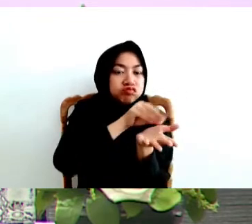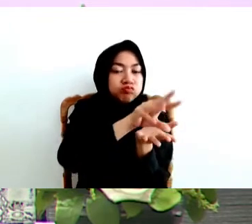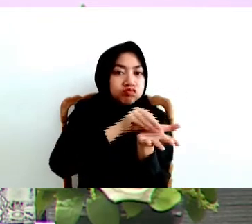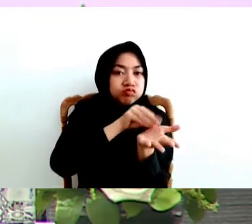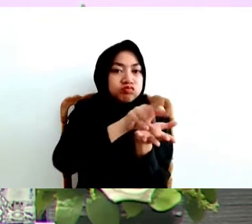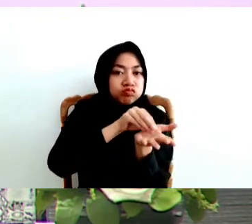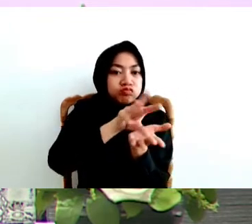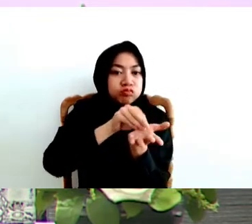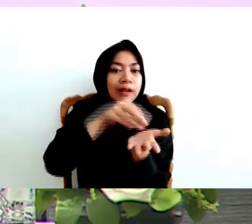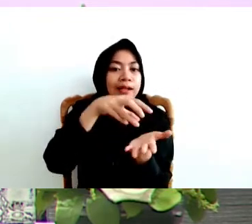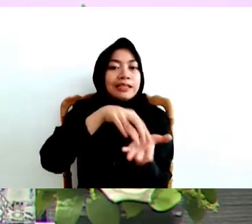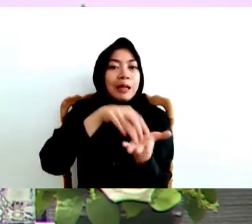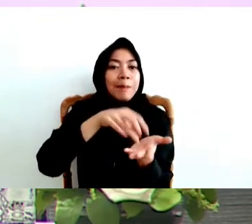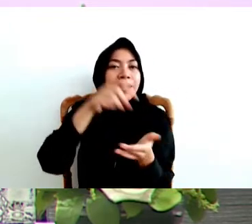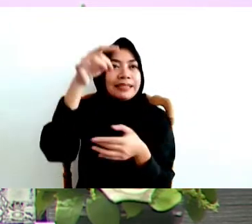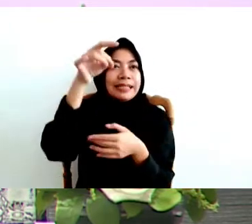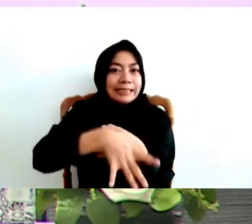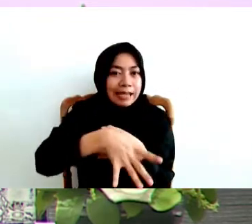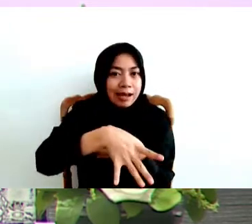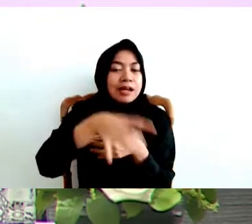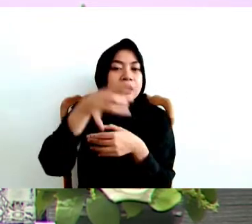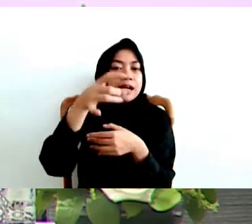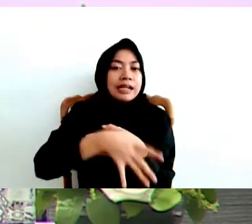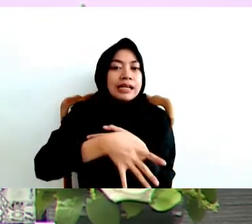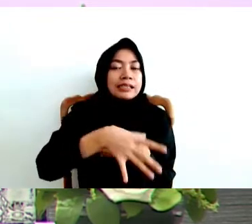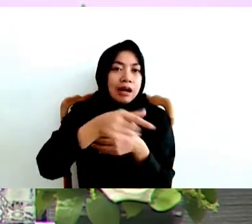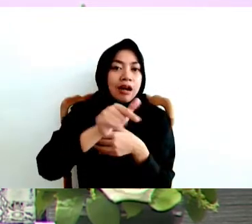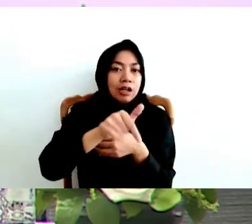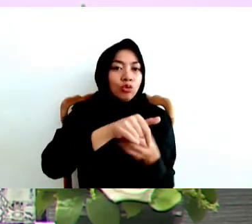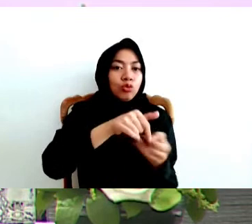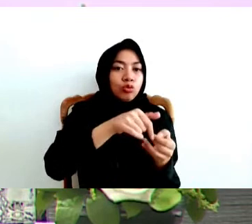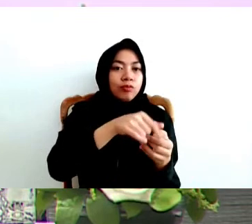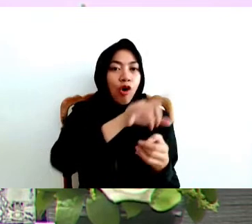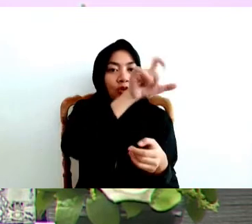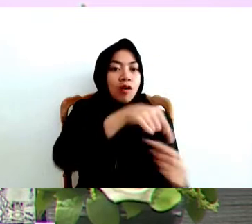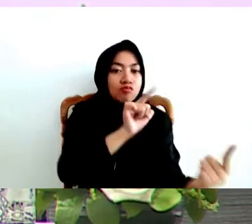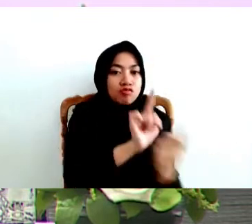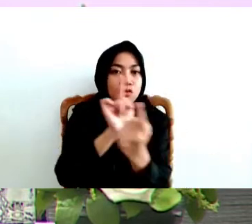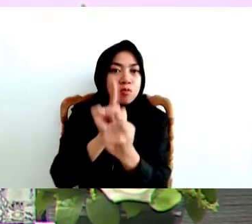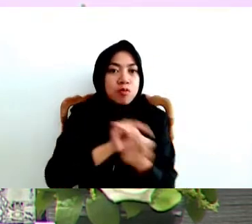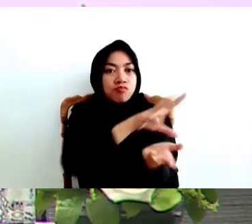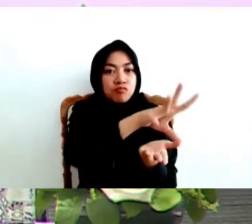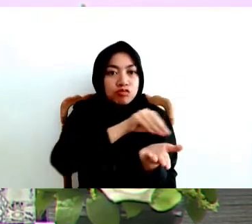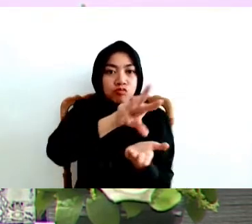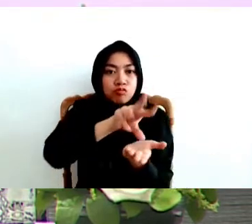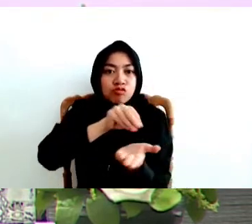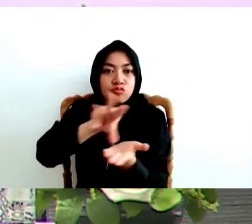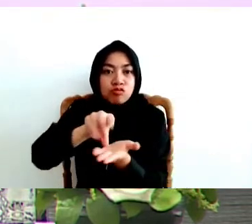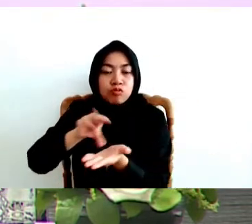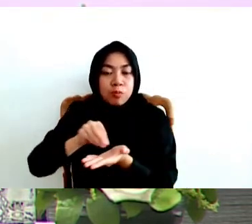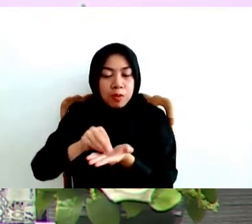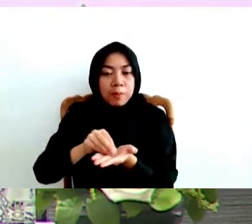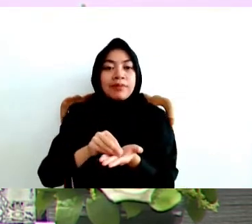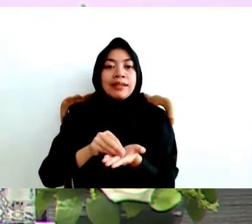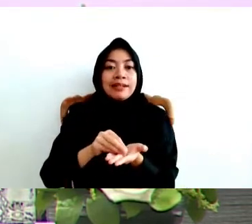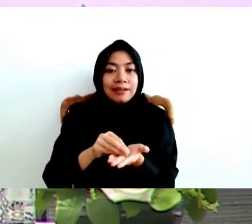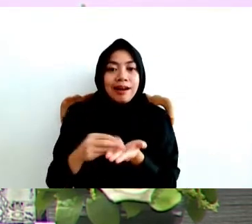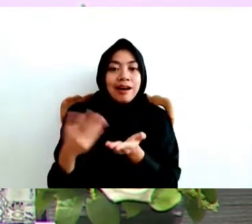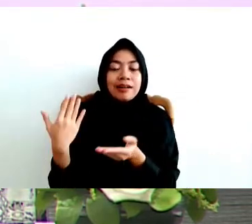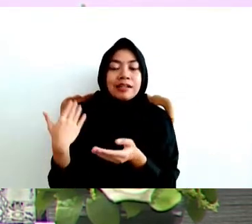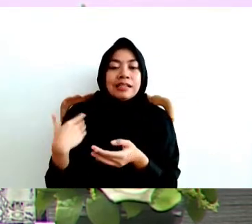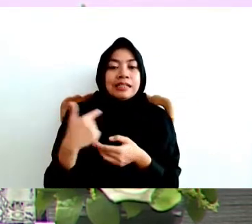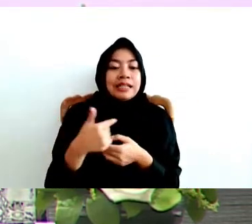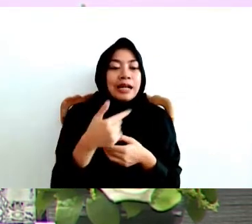sub-village or dusun level, or at village level, where we try to assess the local context of poverty